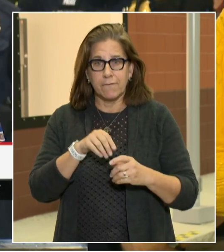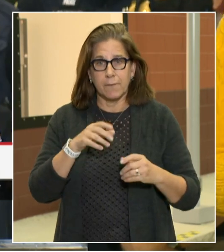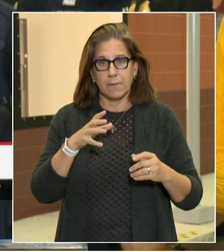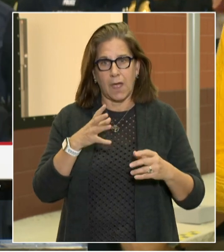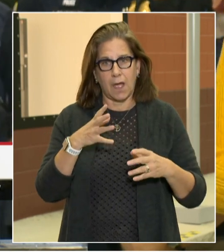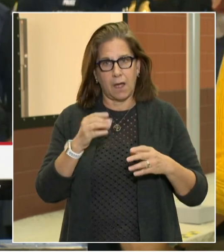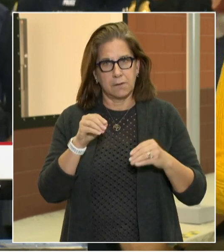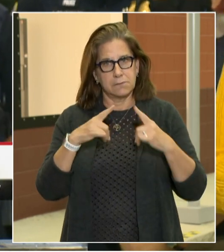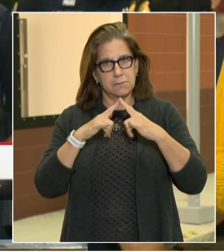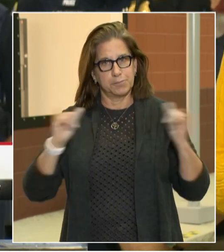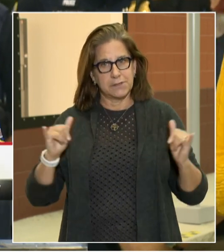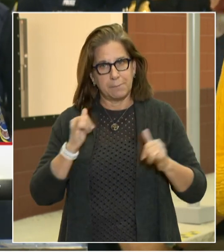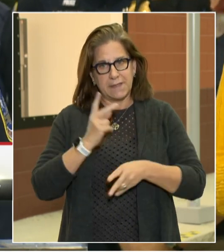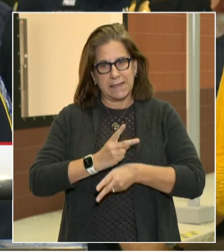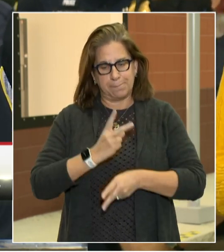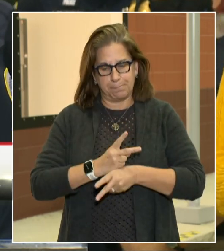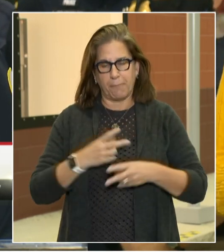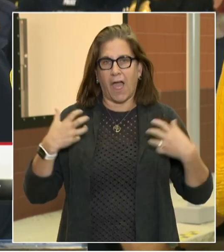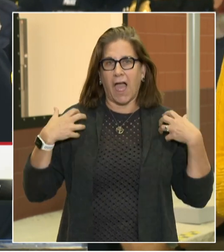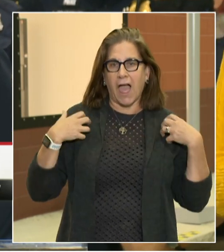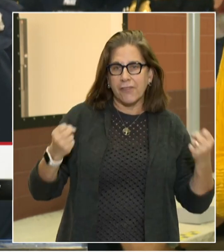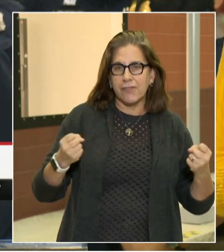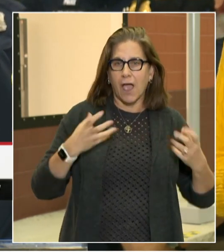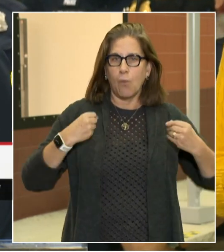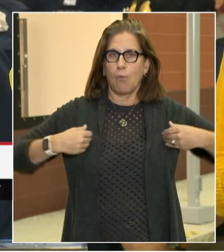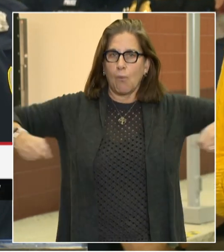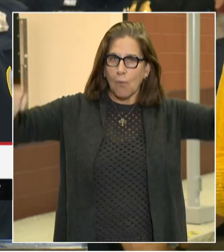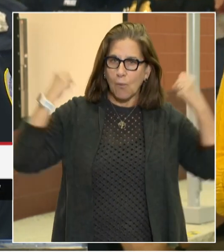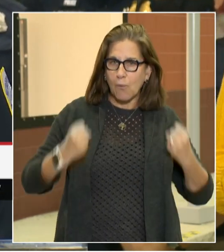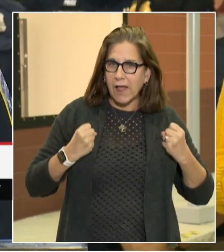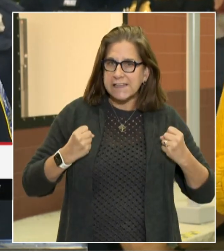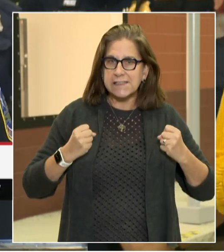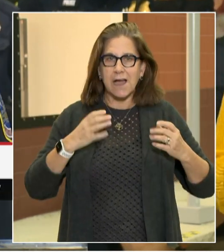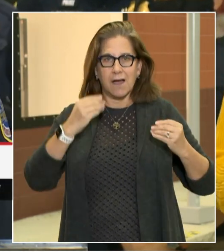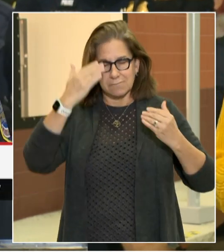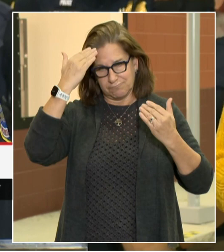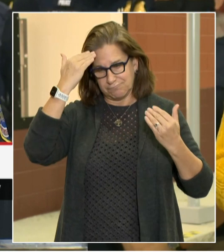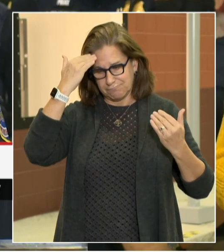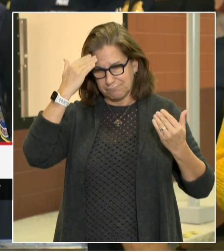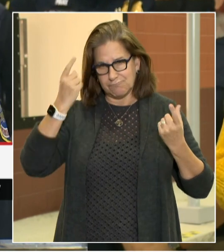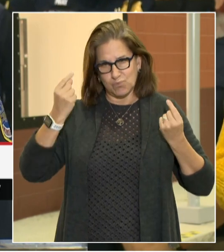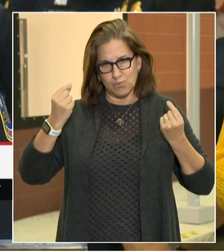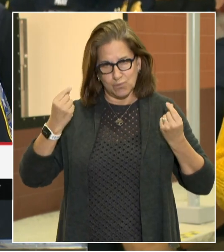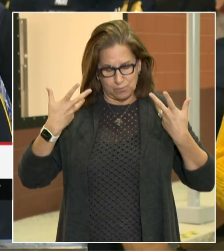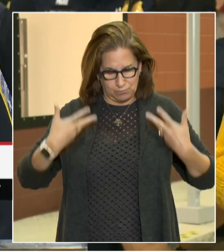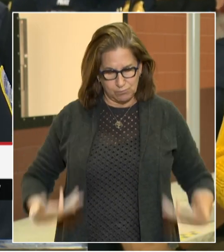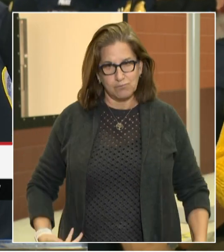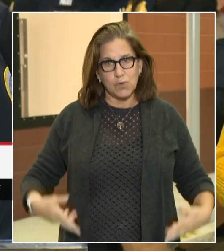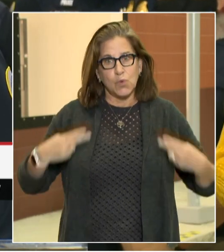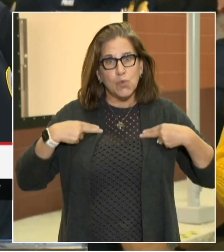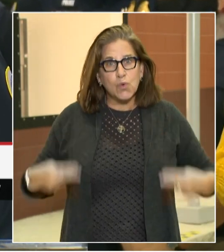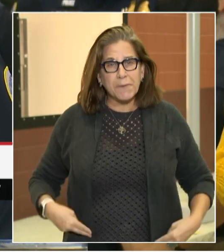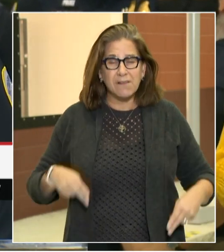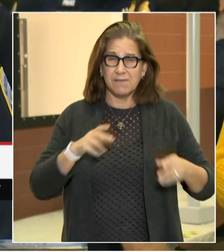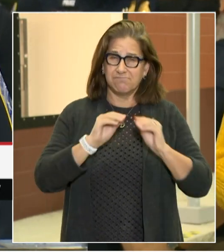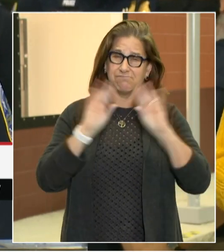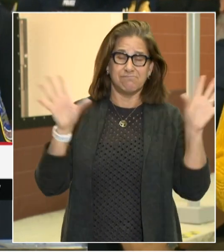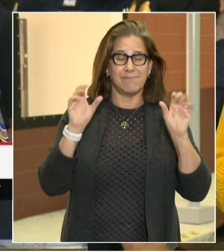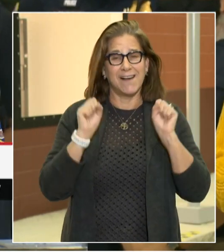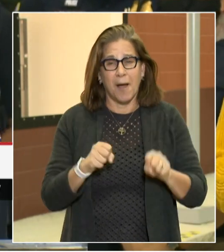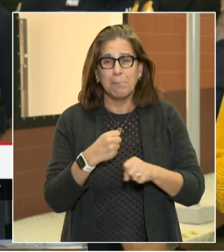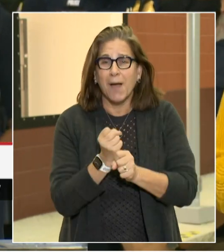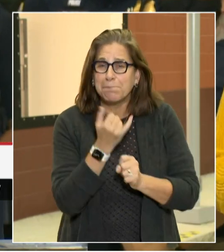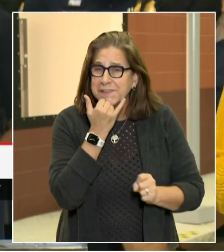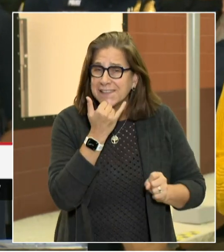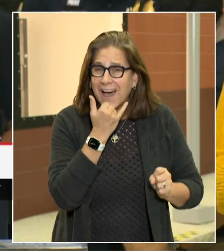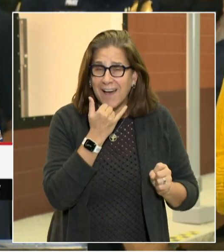because as humans, we know mistakes will be made. ABLE allows officers to know that their well-being will be taken